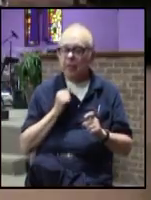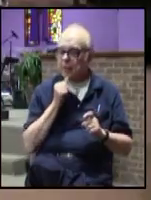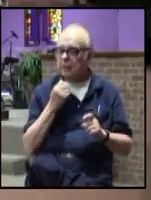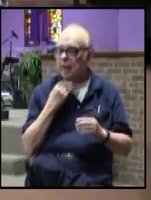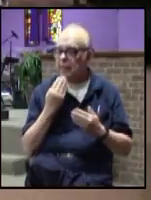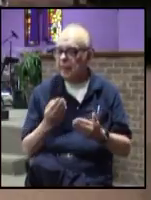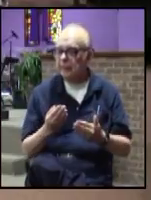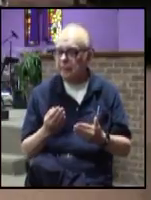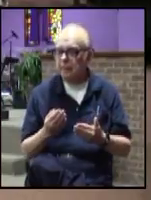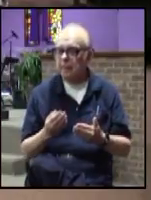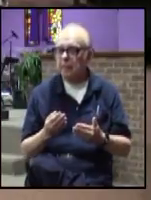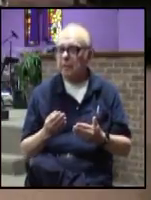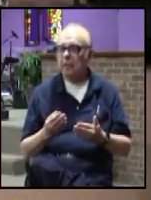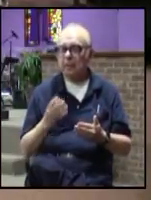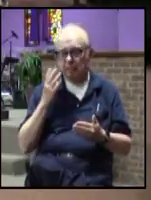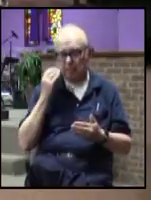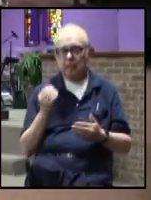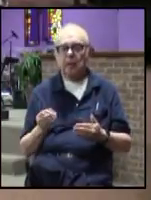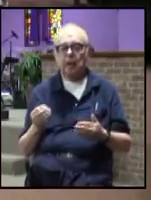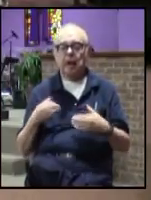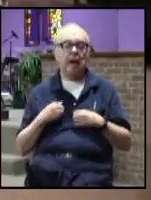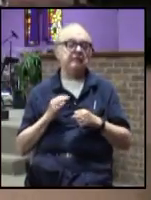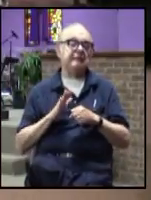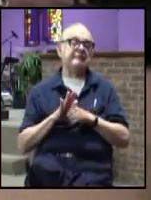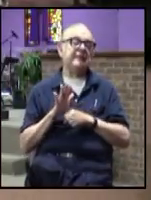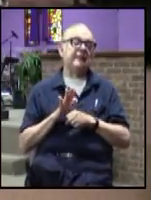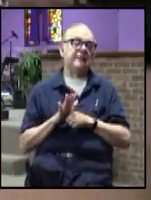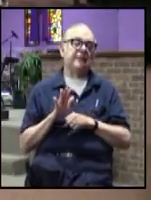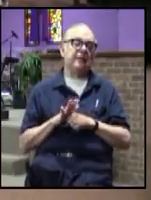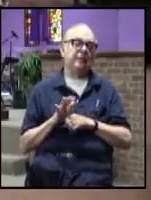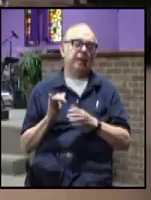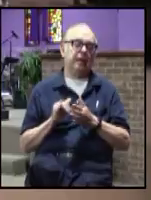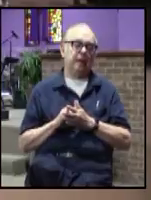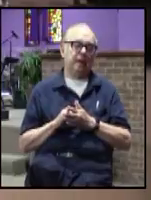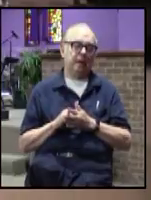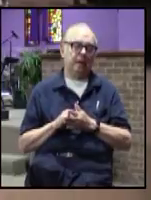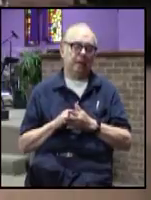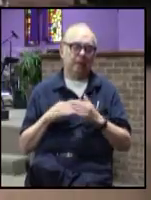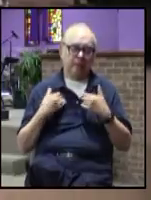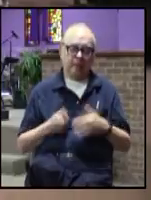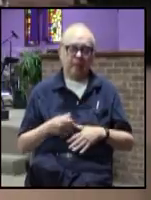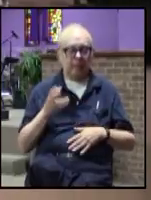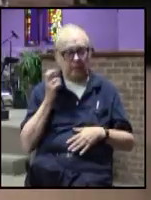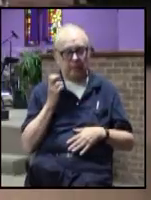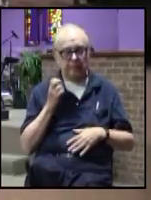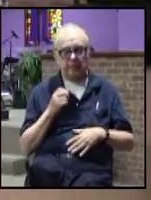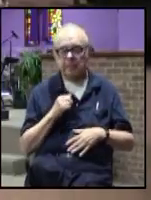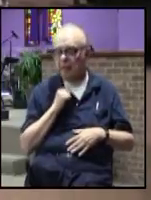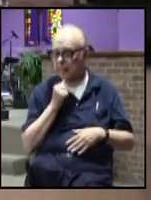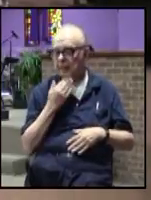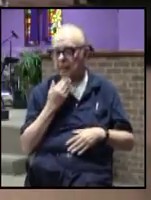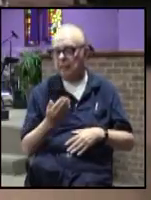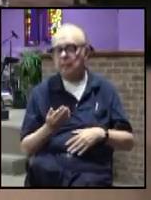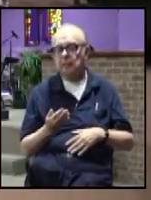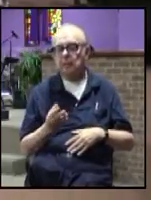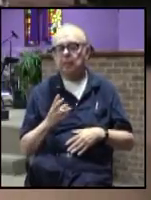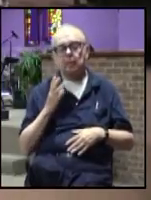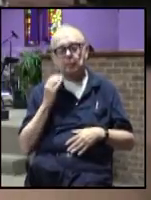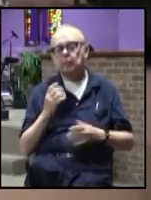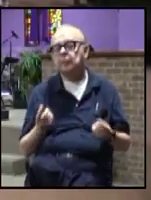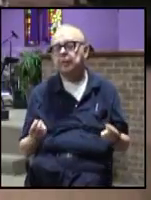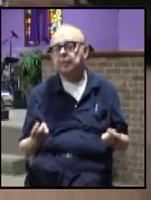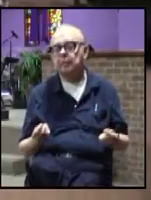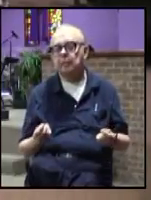ungrateful. And Moses had enough. He is tired of their ungratefulness. And what did